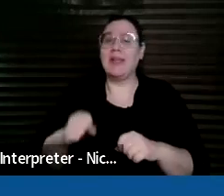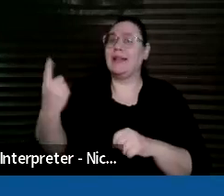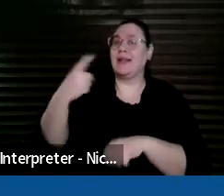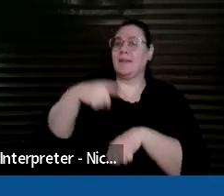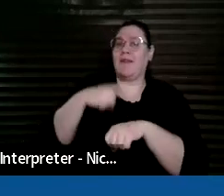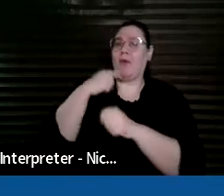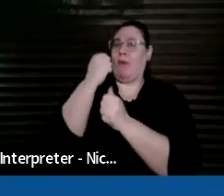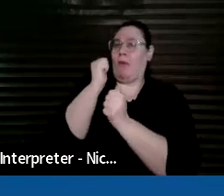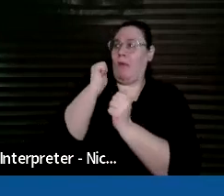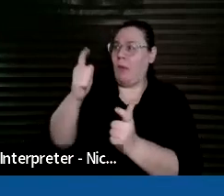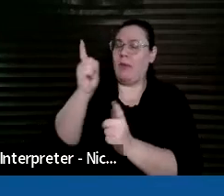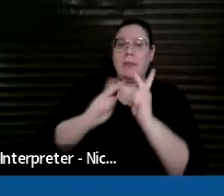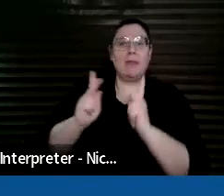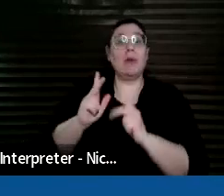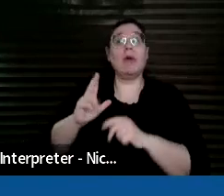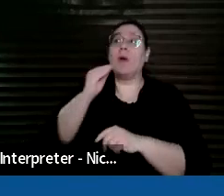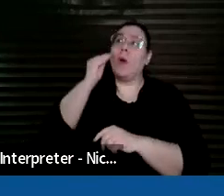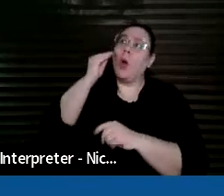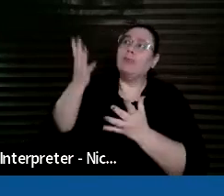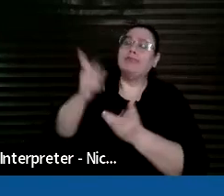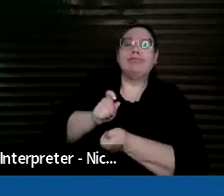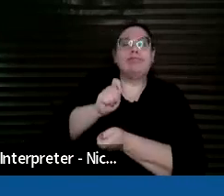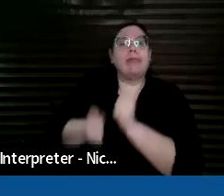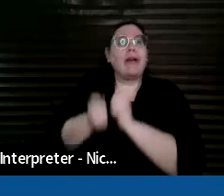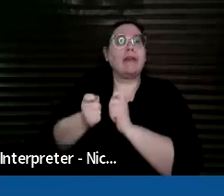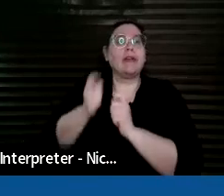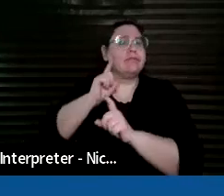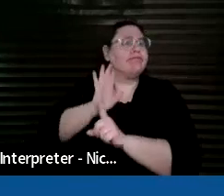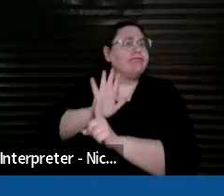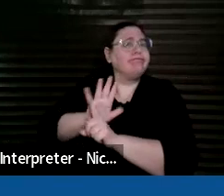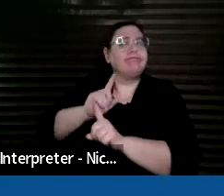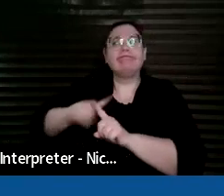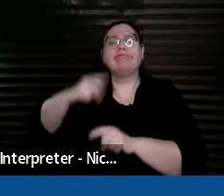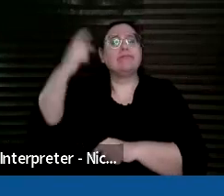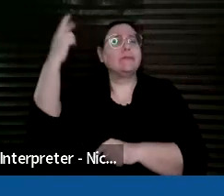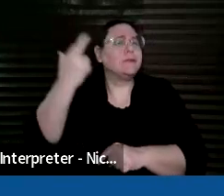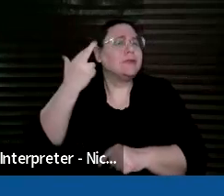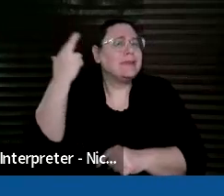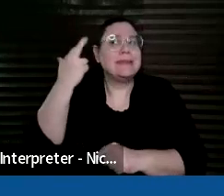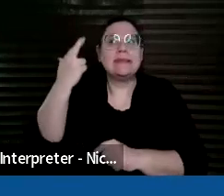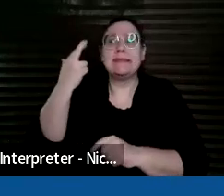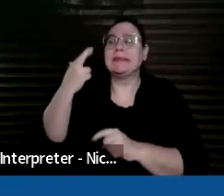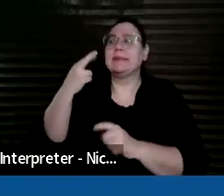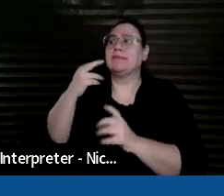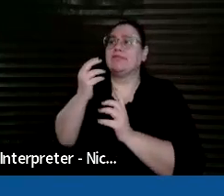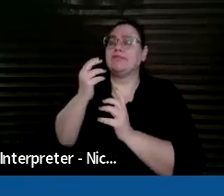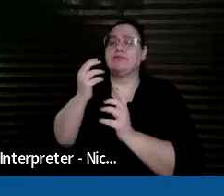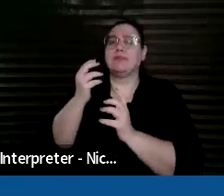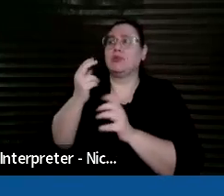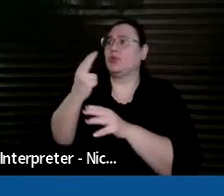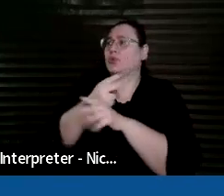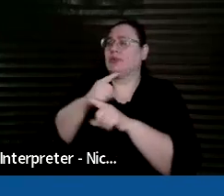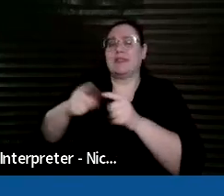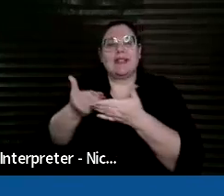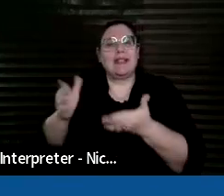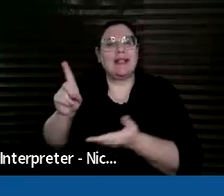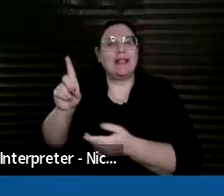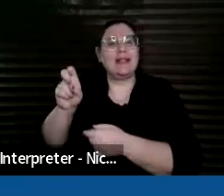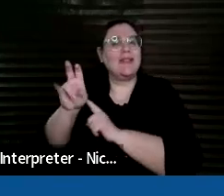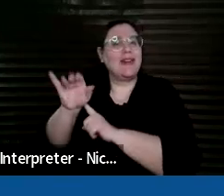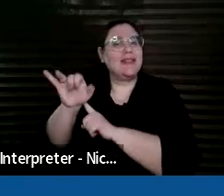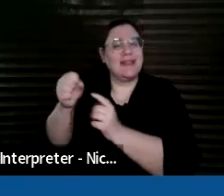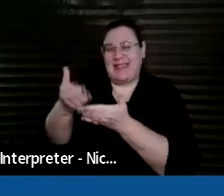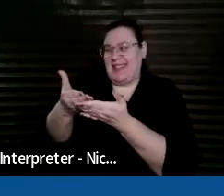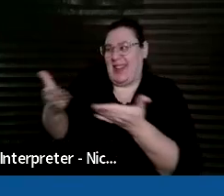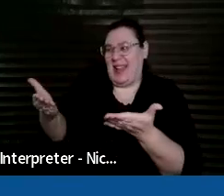for certain reasons or another to use devices to meet their needs. These changes are